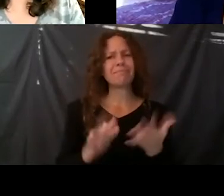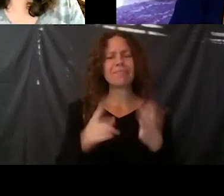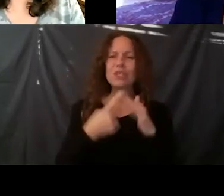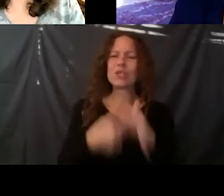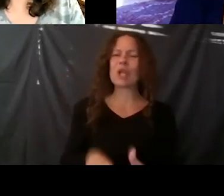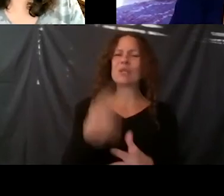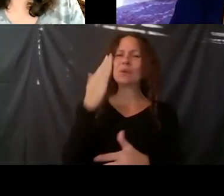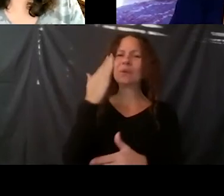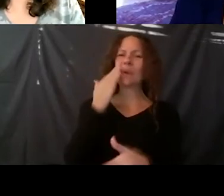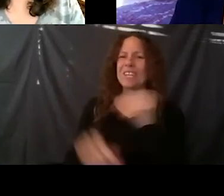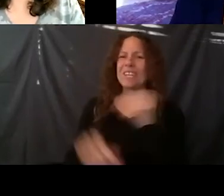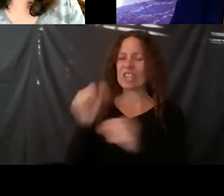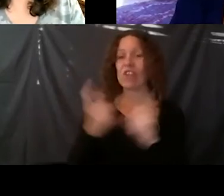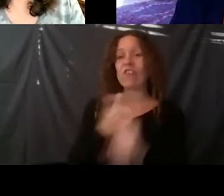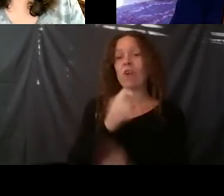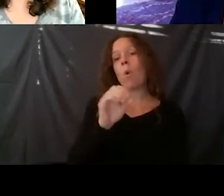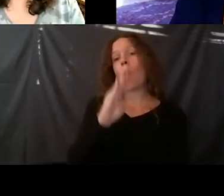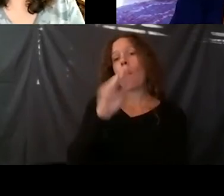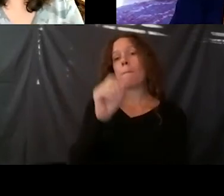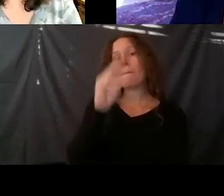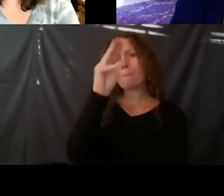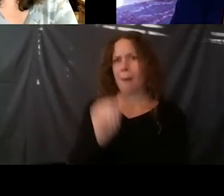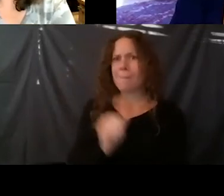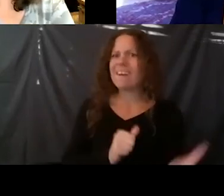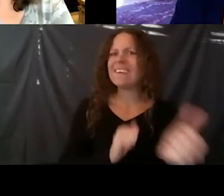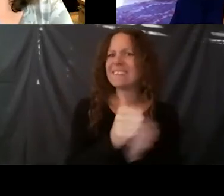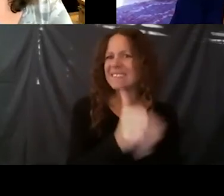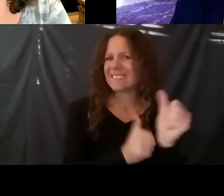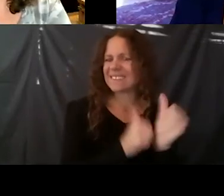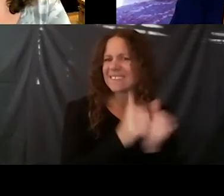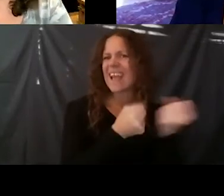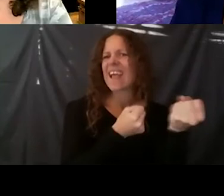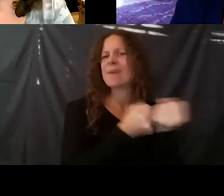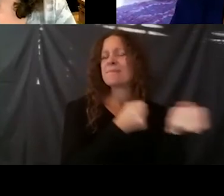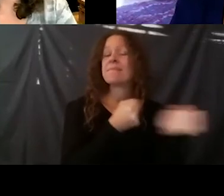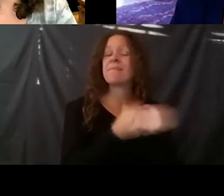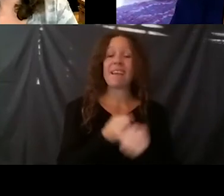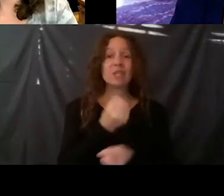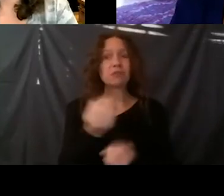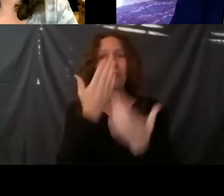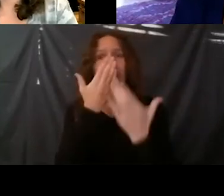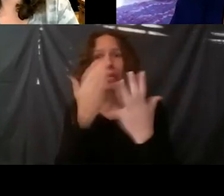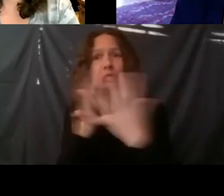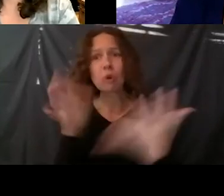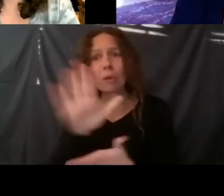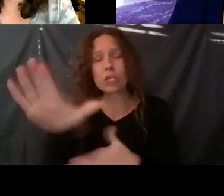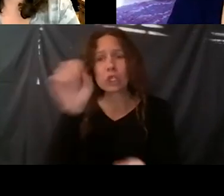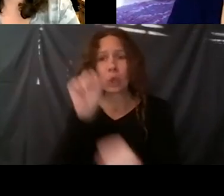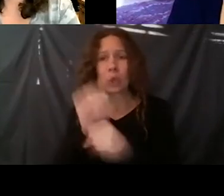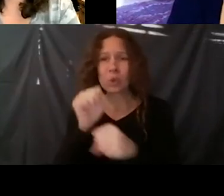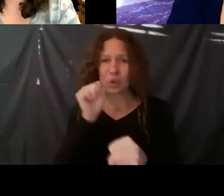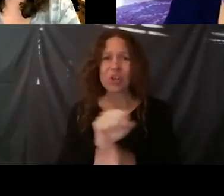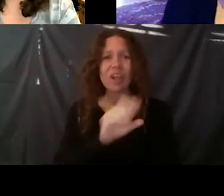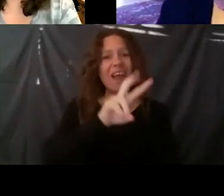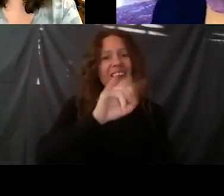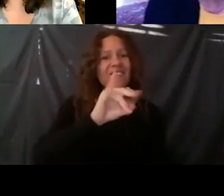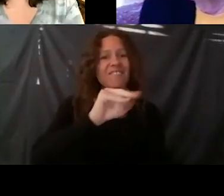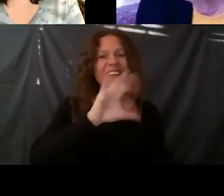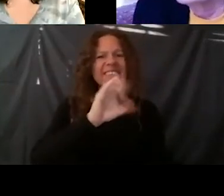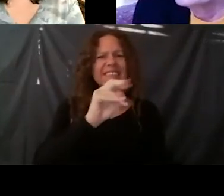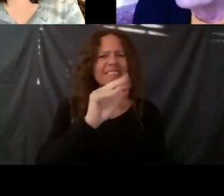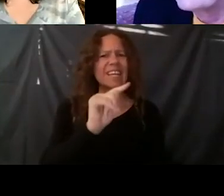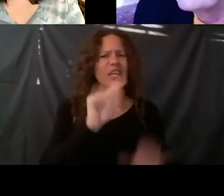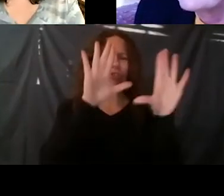campaign, so it's great to be back here. And thank you for all your work, and Vincent for leading us in a great